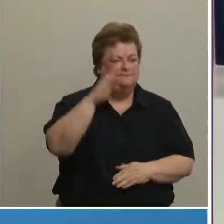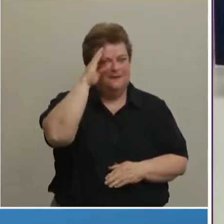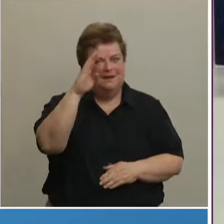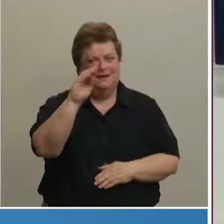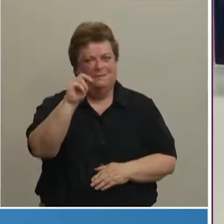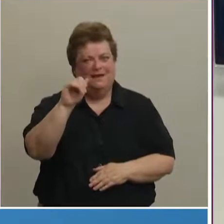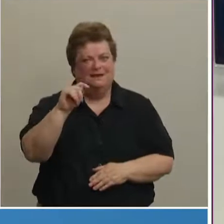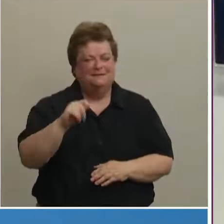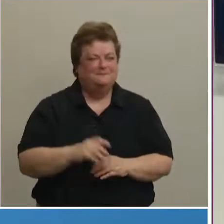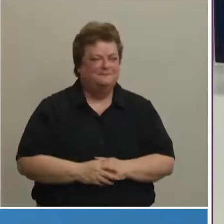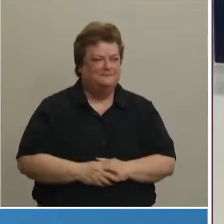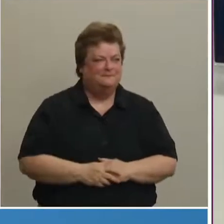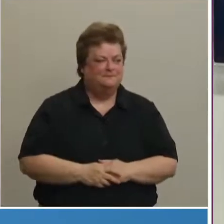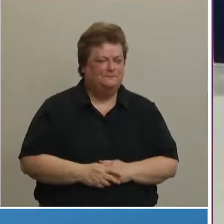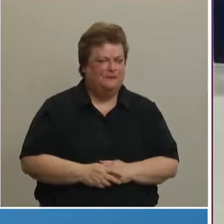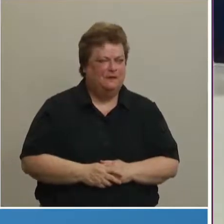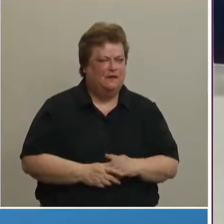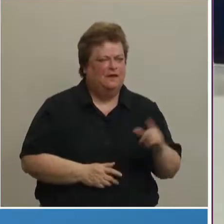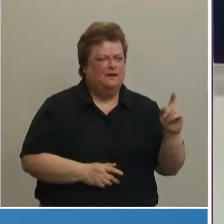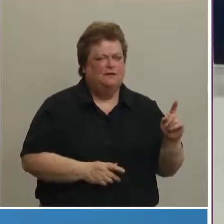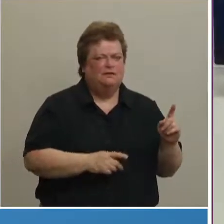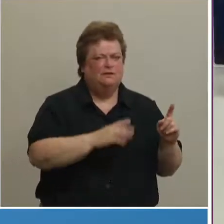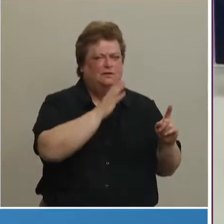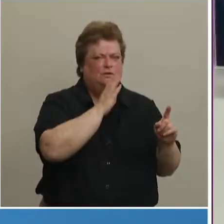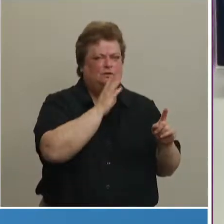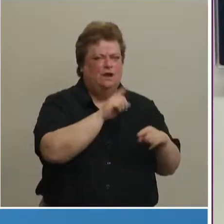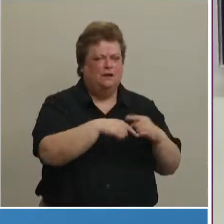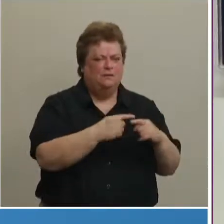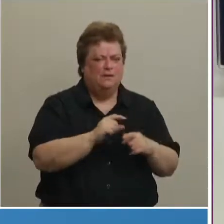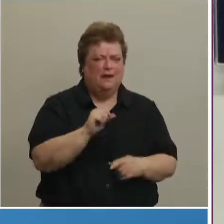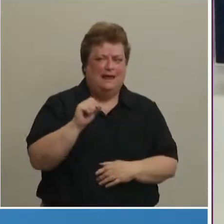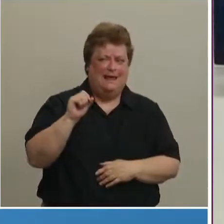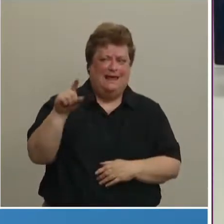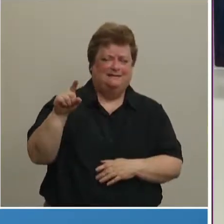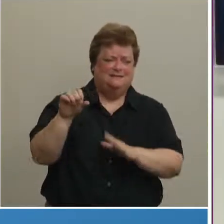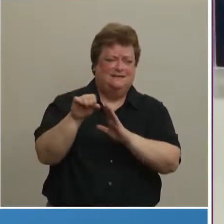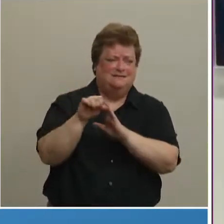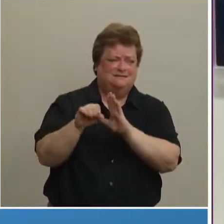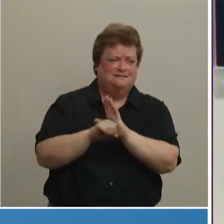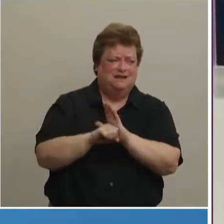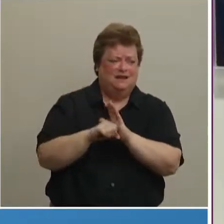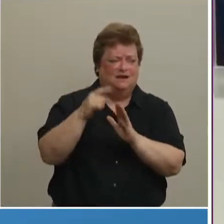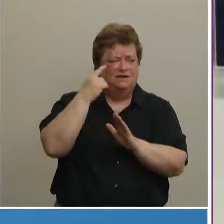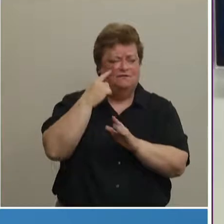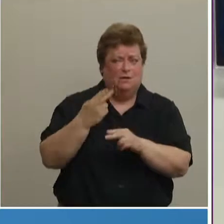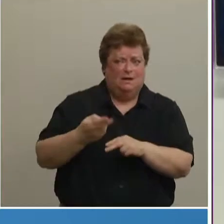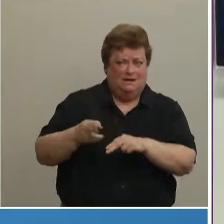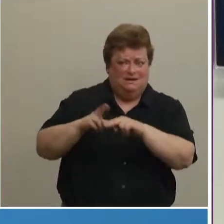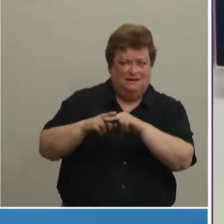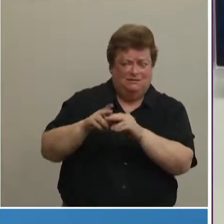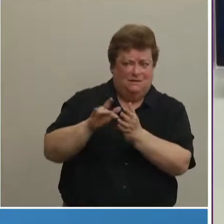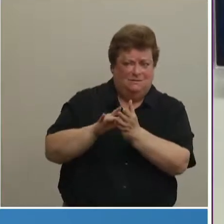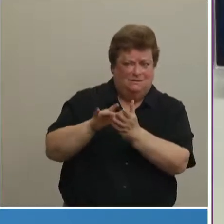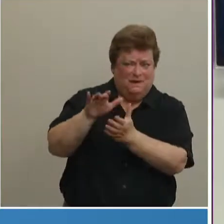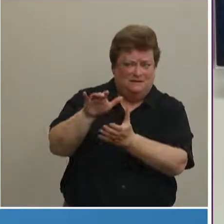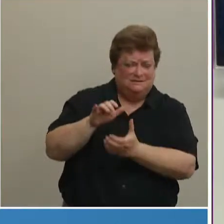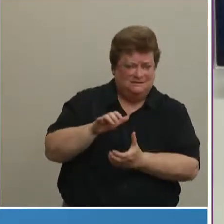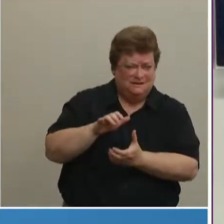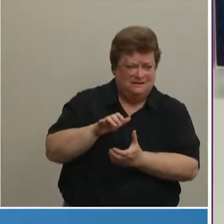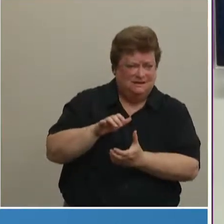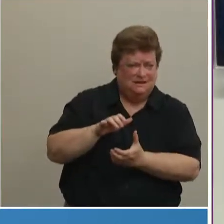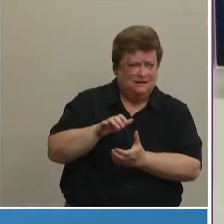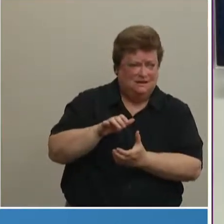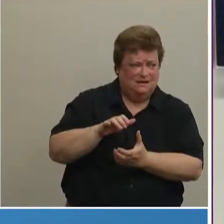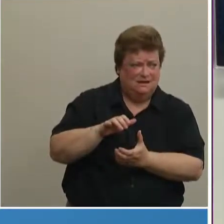Yeah. Hi. So you've talked about asking the state for additional doses to sort of meet the demand in the county. Has